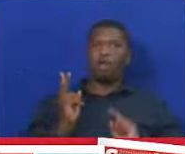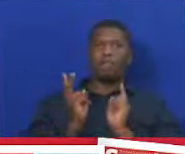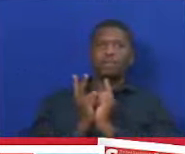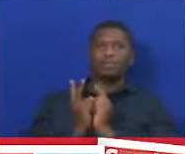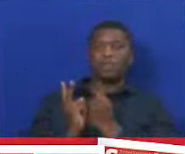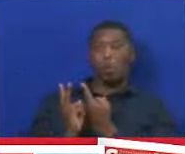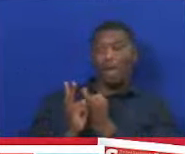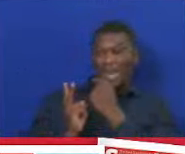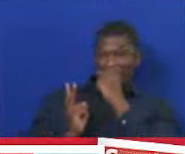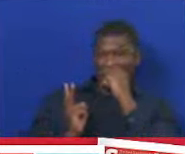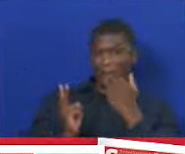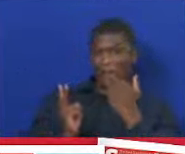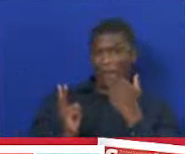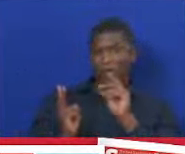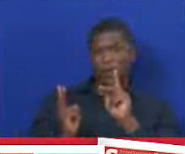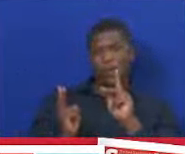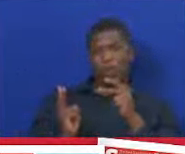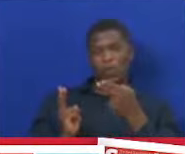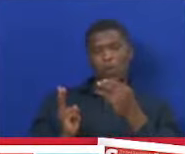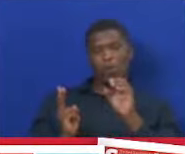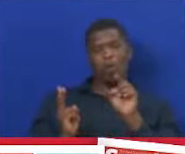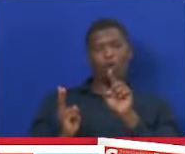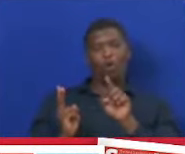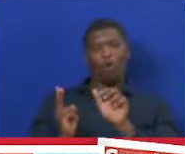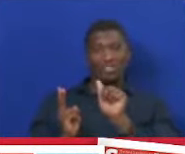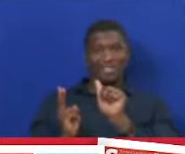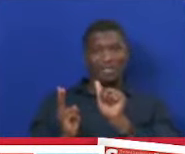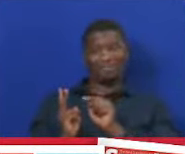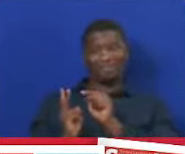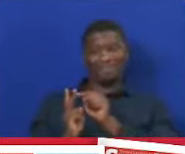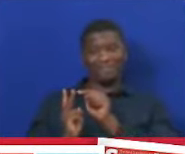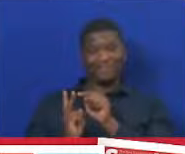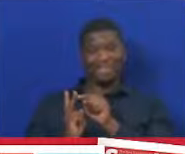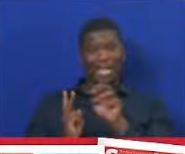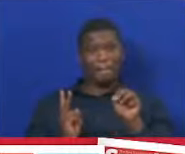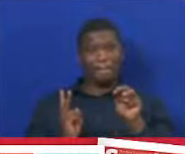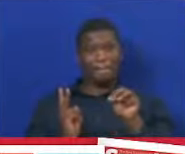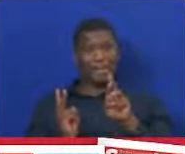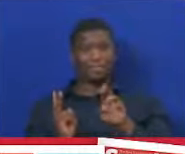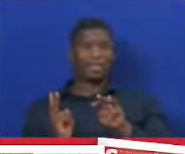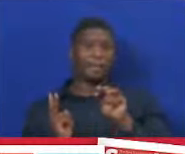Mr. Mukwana. And then as